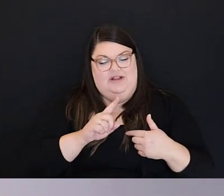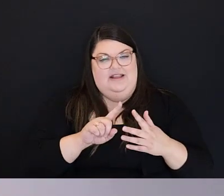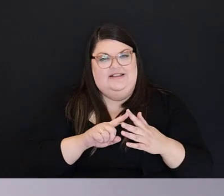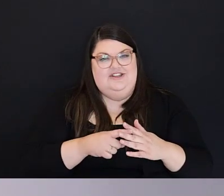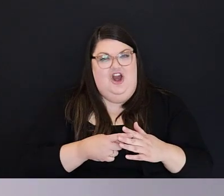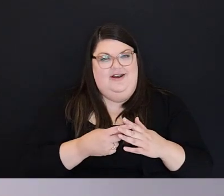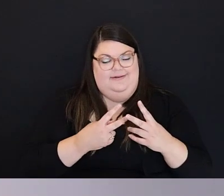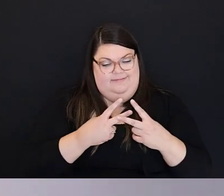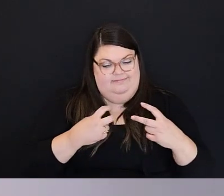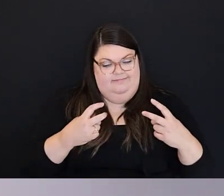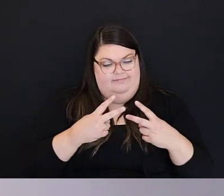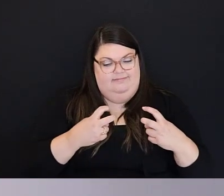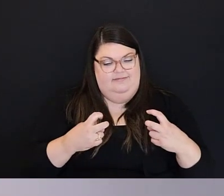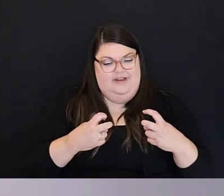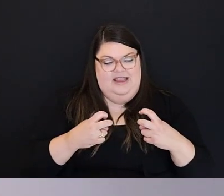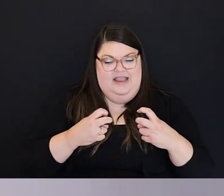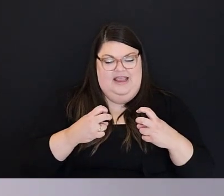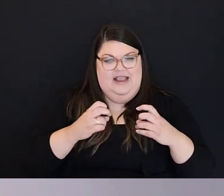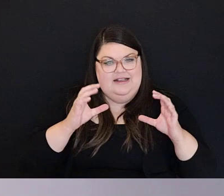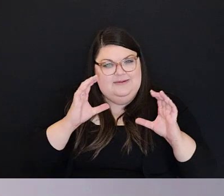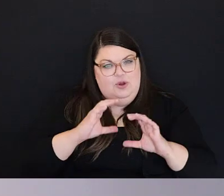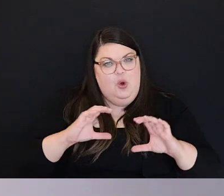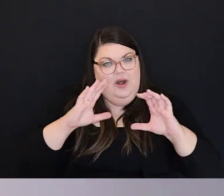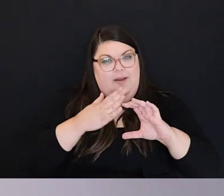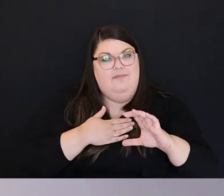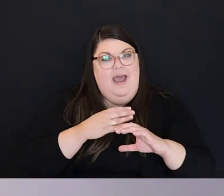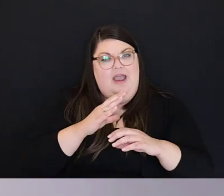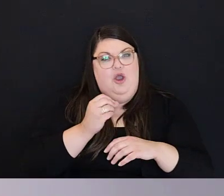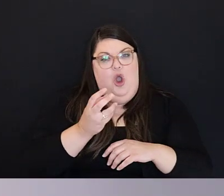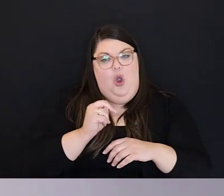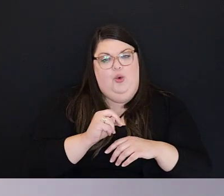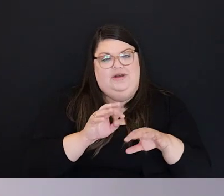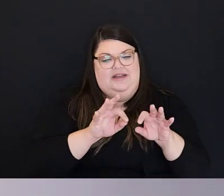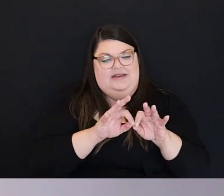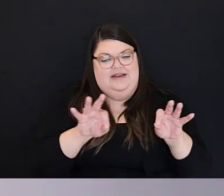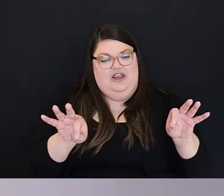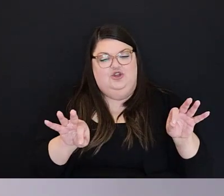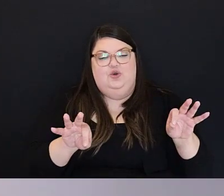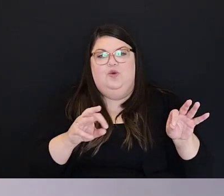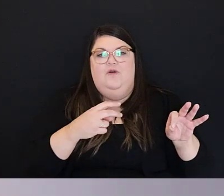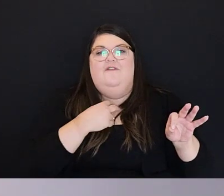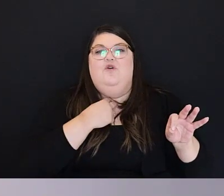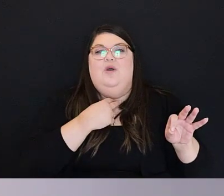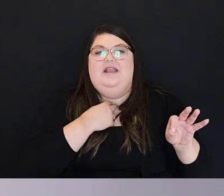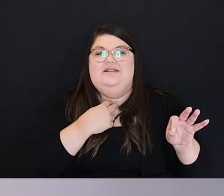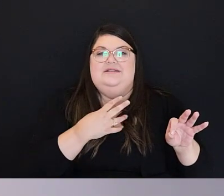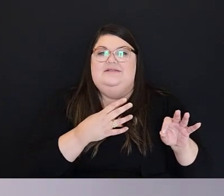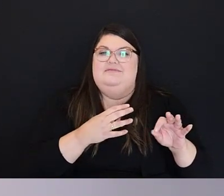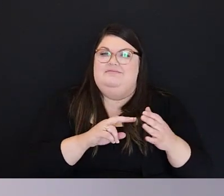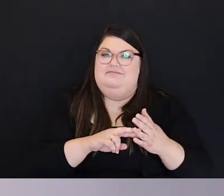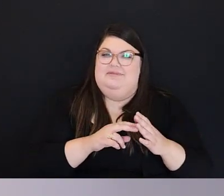textual voice and my own poetry. And what I realized was